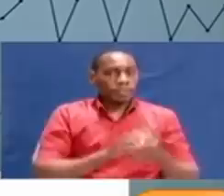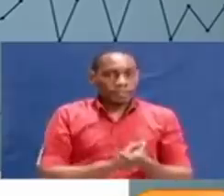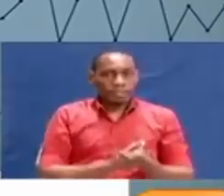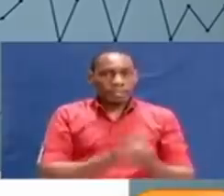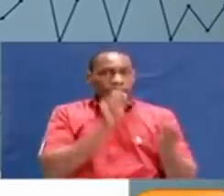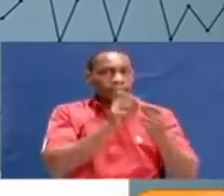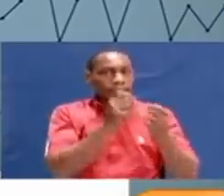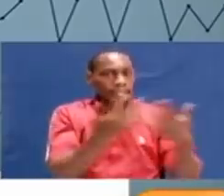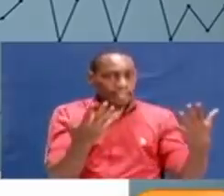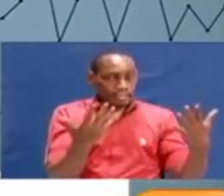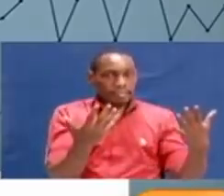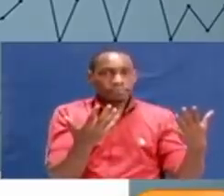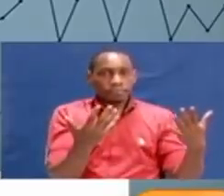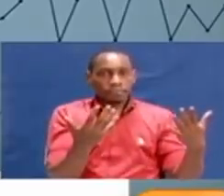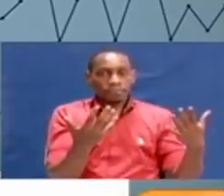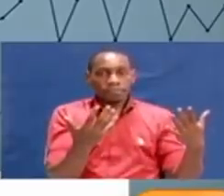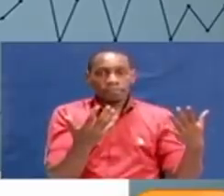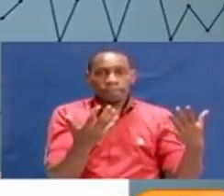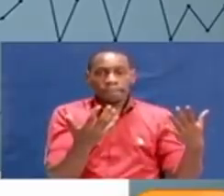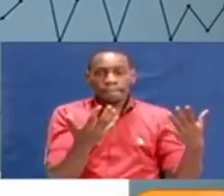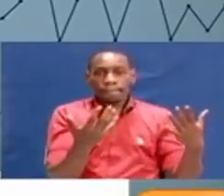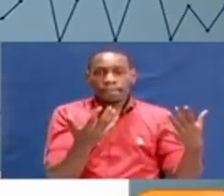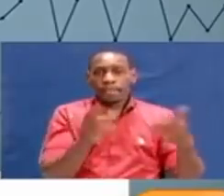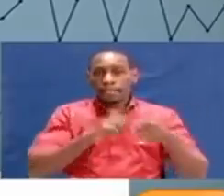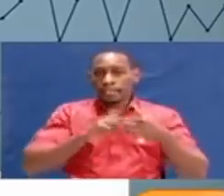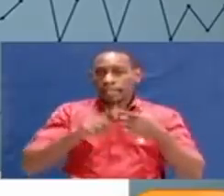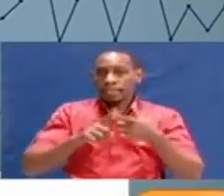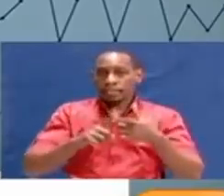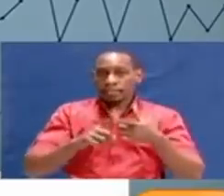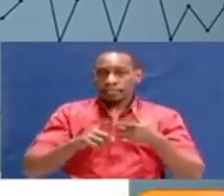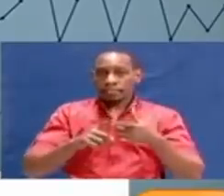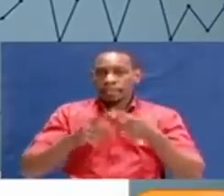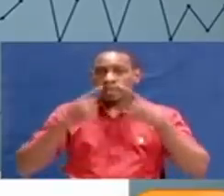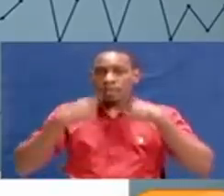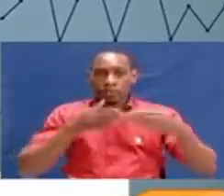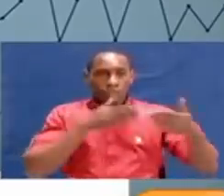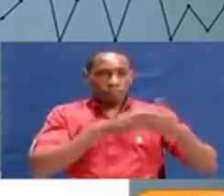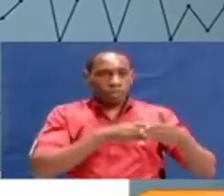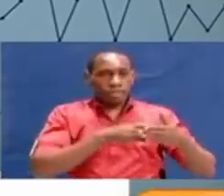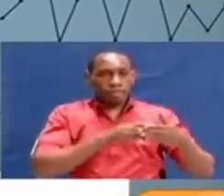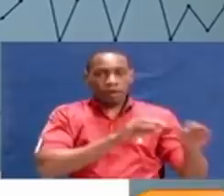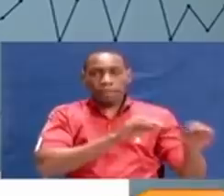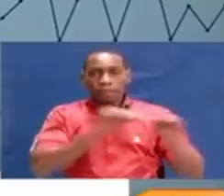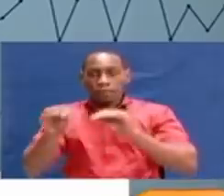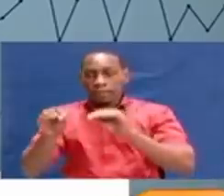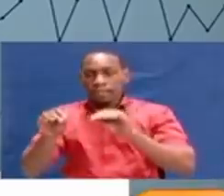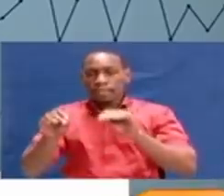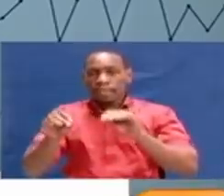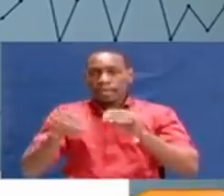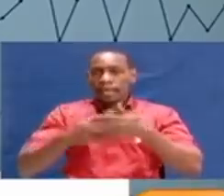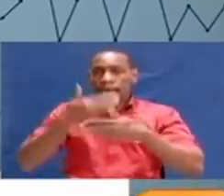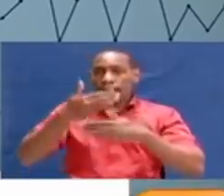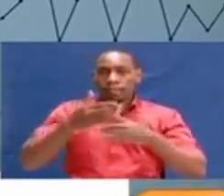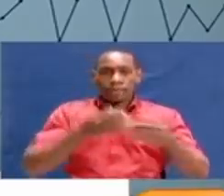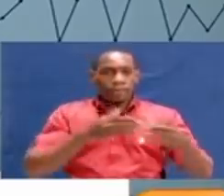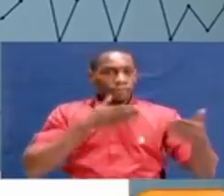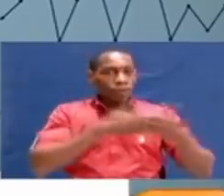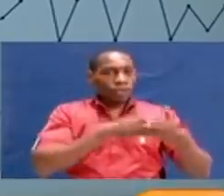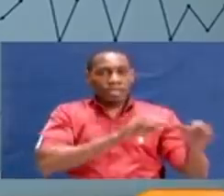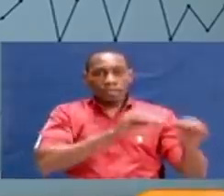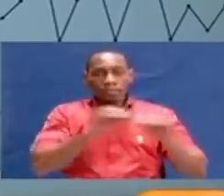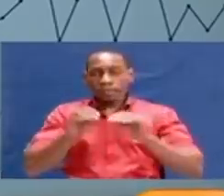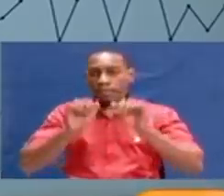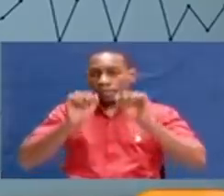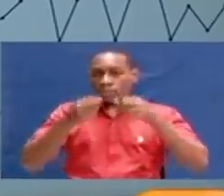testing kits and so on and so forth. Then we declared the curfew here, and immediately after the curfew, you can see